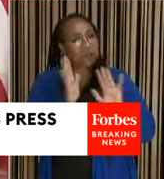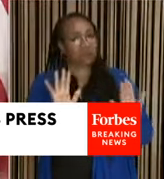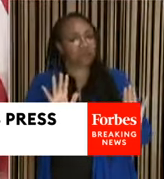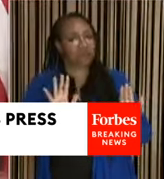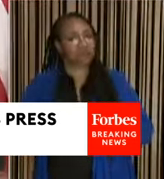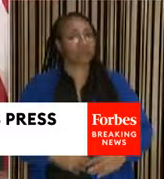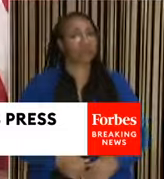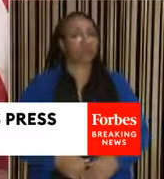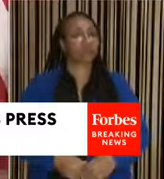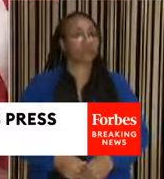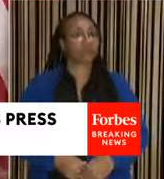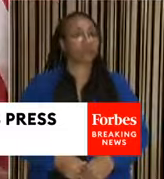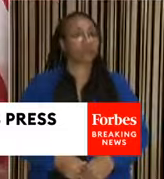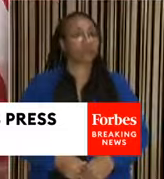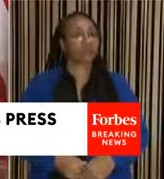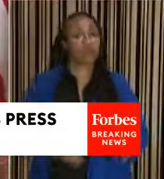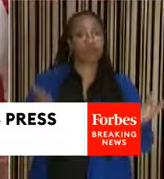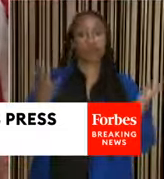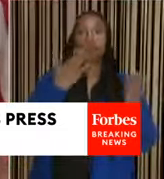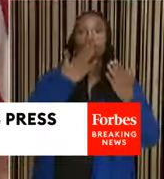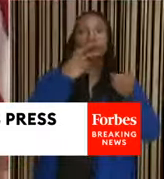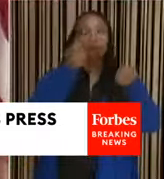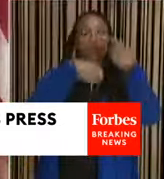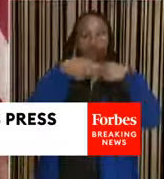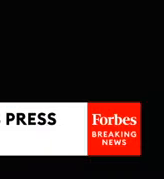All right, thank you, everybody.